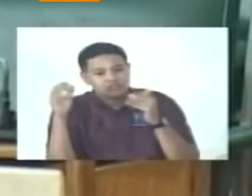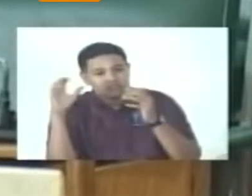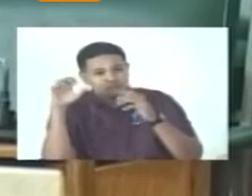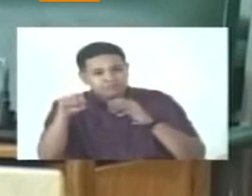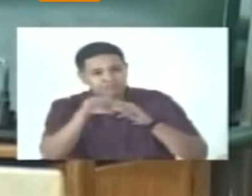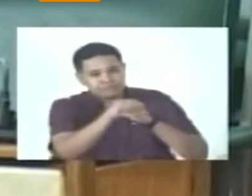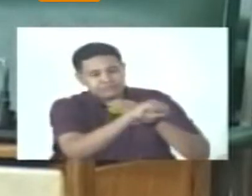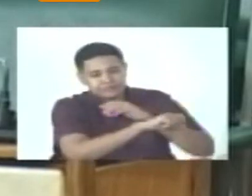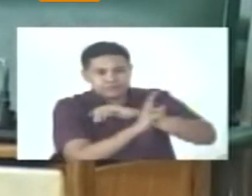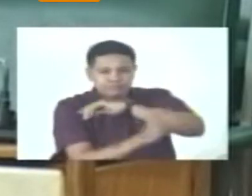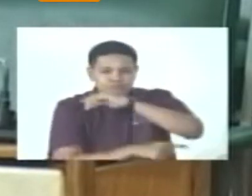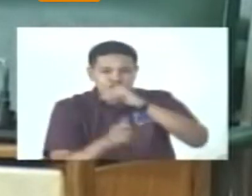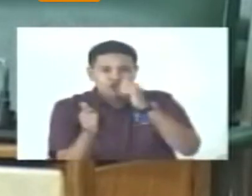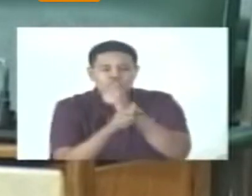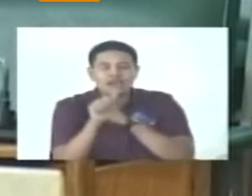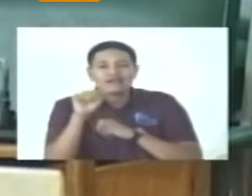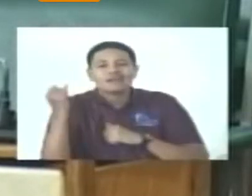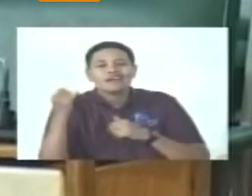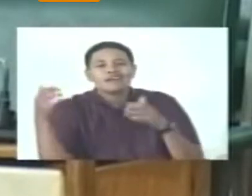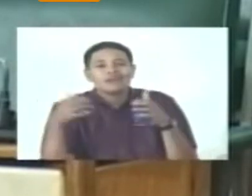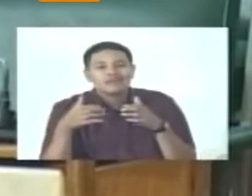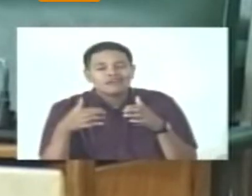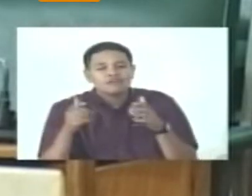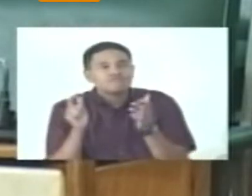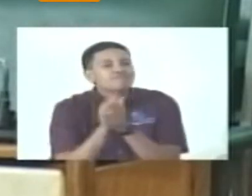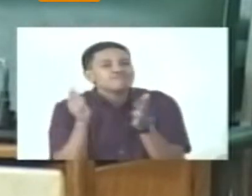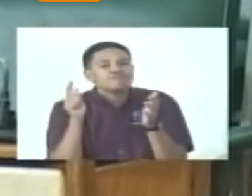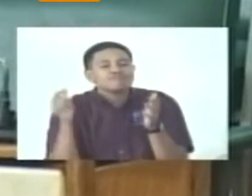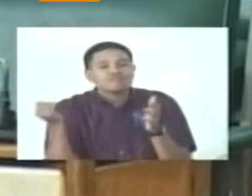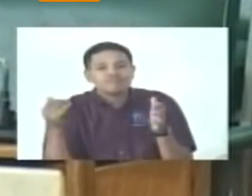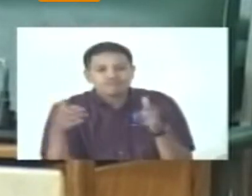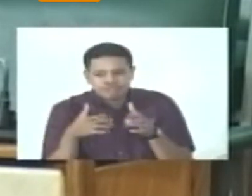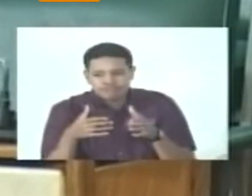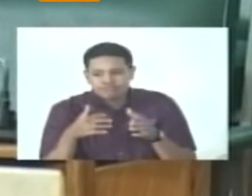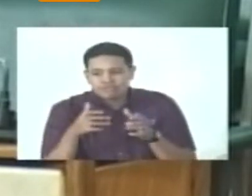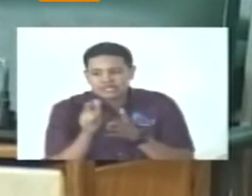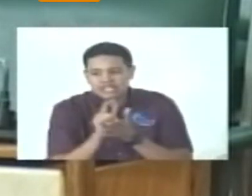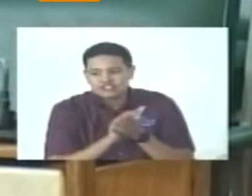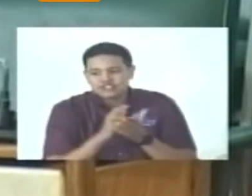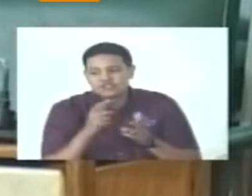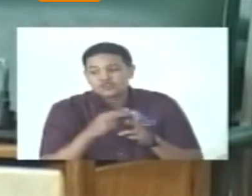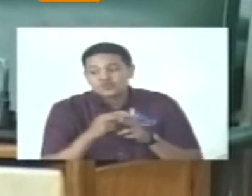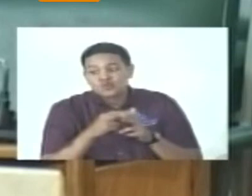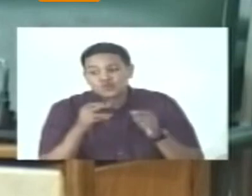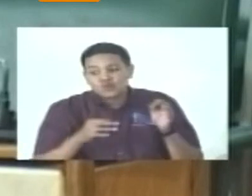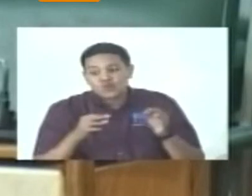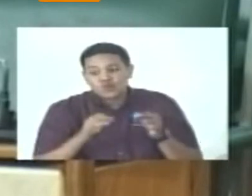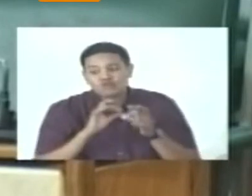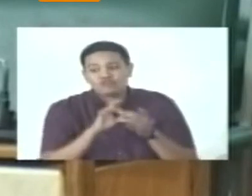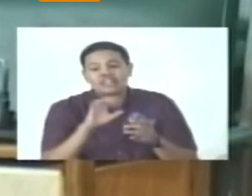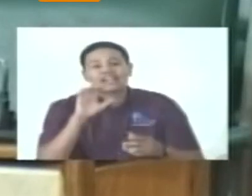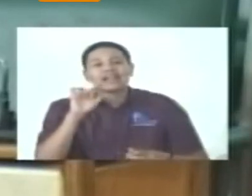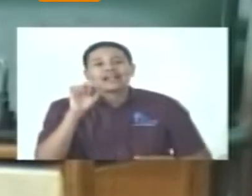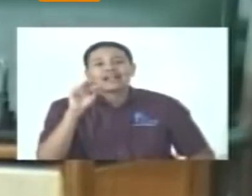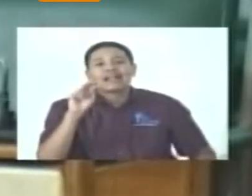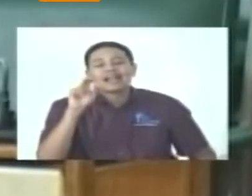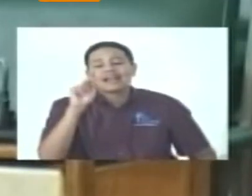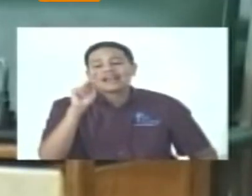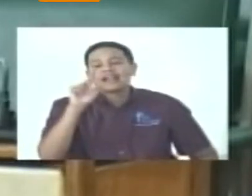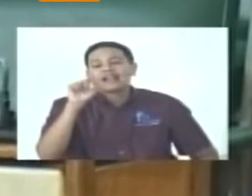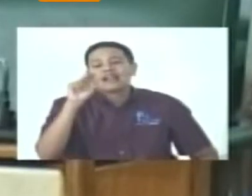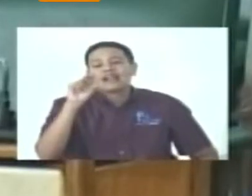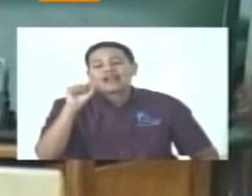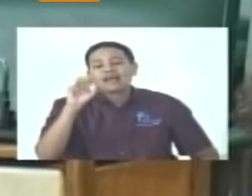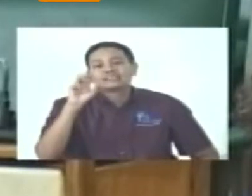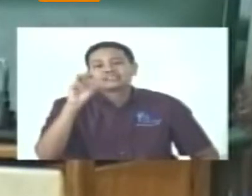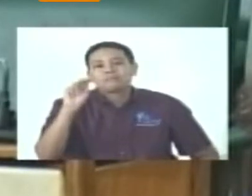A, there is also a trial to start soon, which is related to the Klansman gang, which has, I believe, more